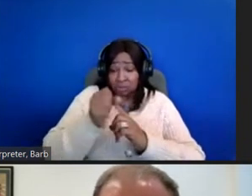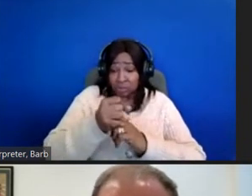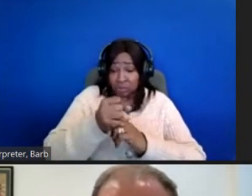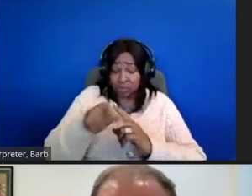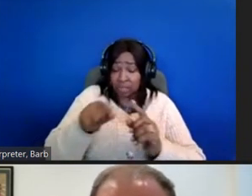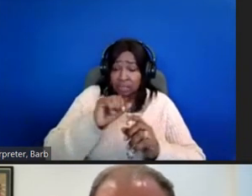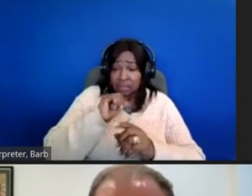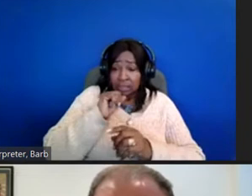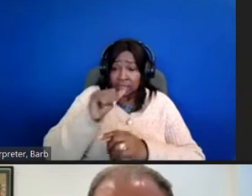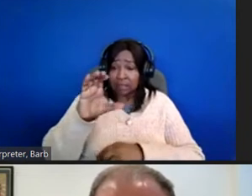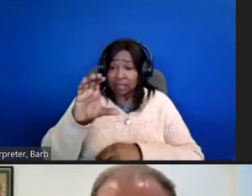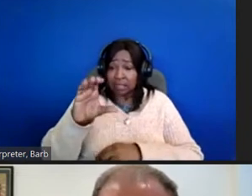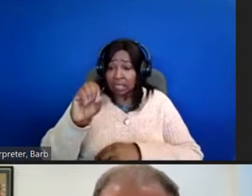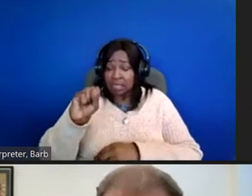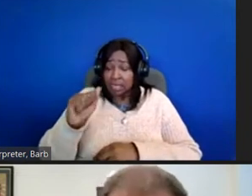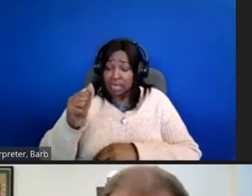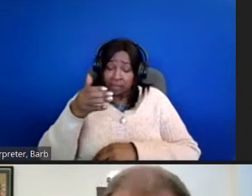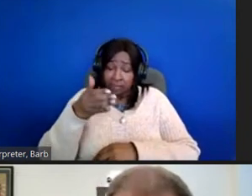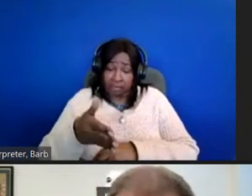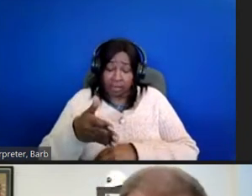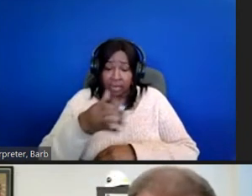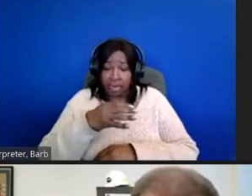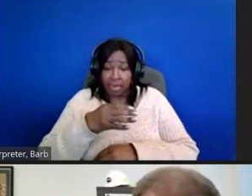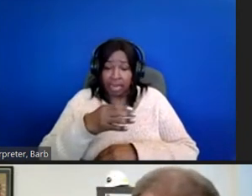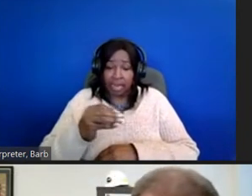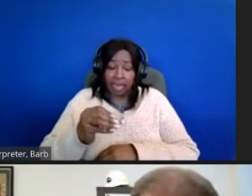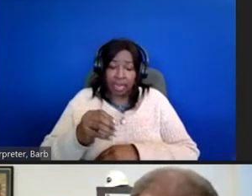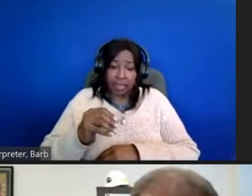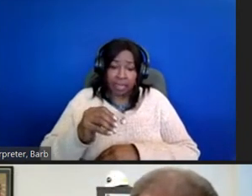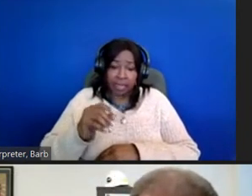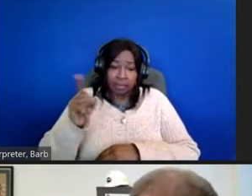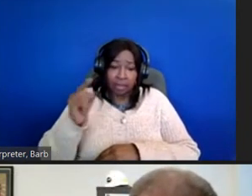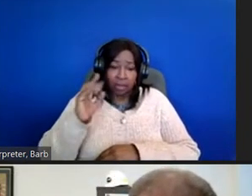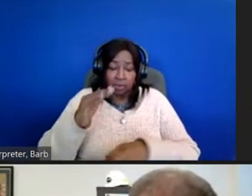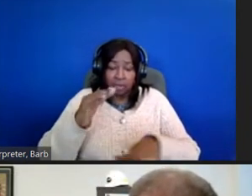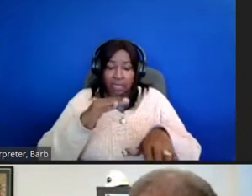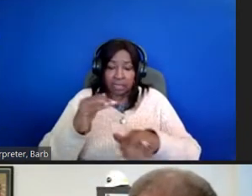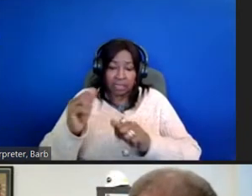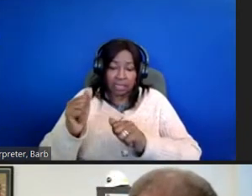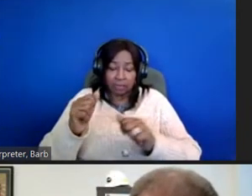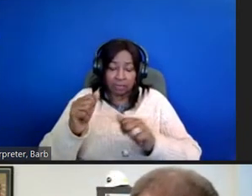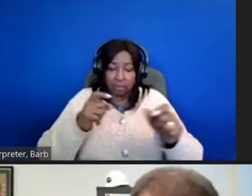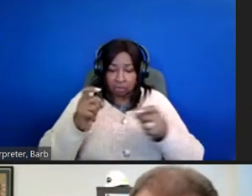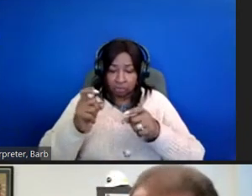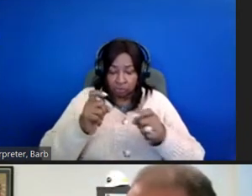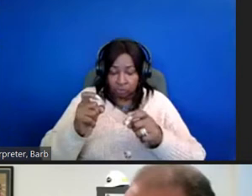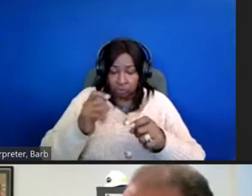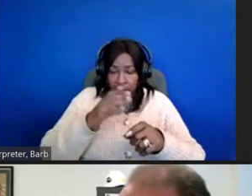the rail car operator will leave the control cab and deploy the gap filler themselves as well.